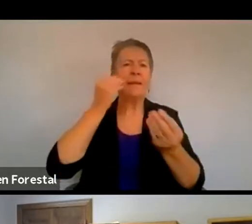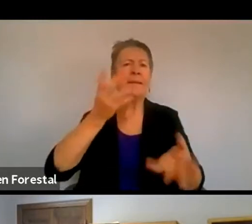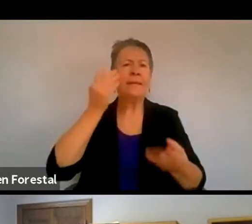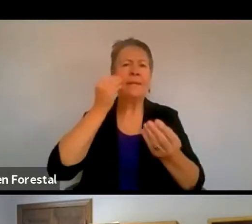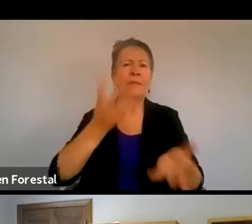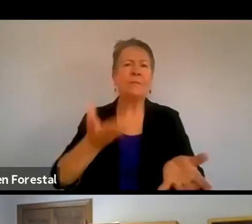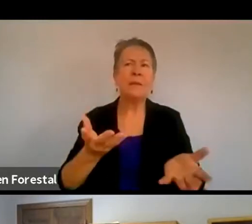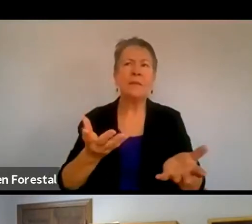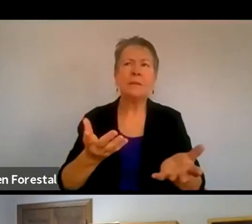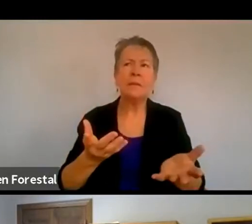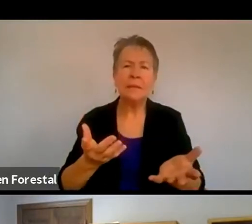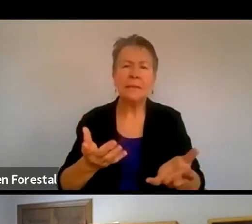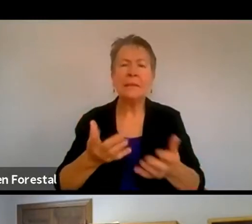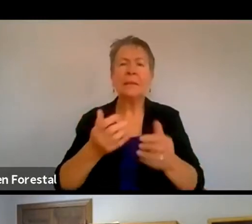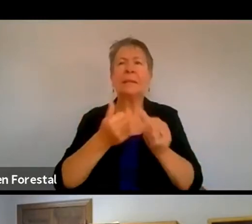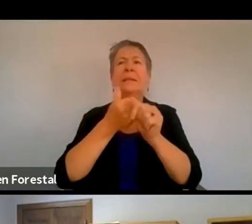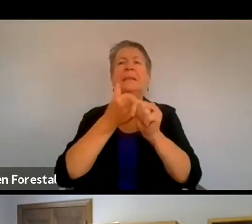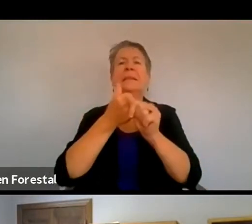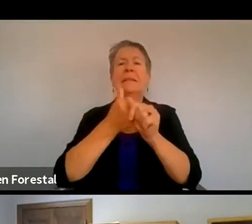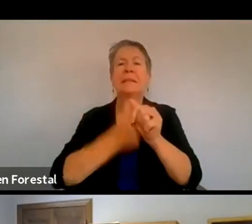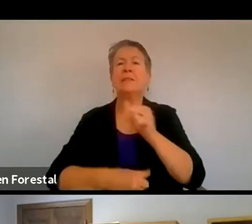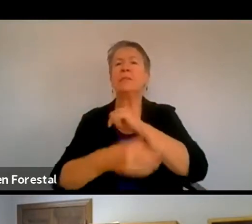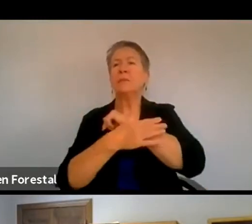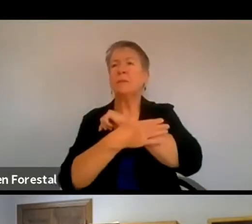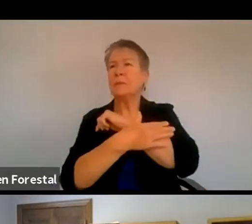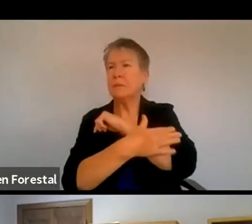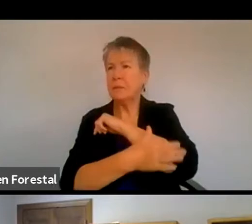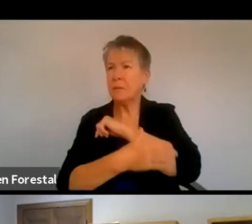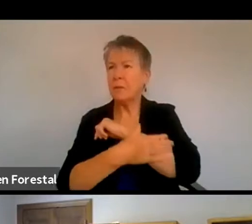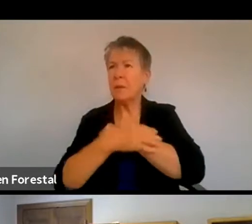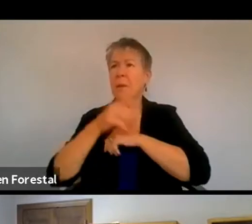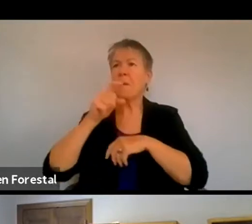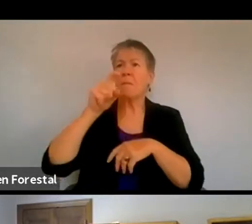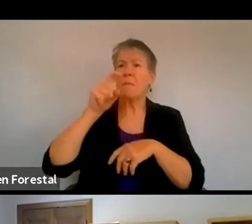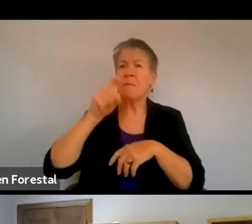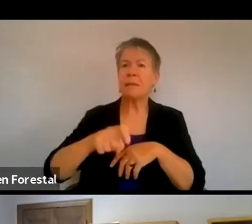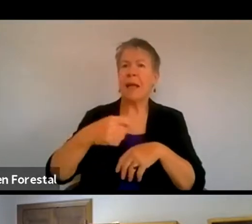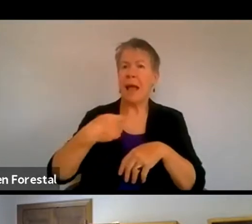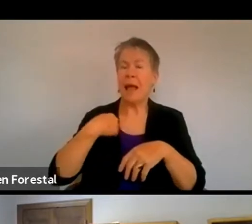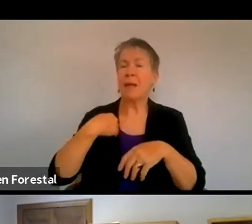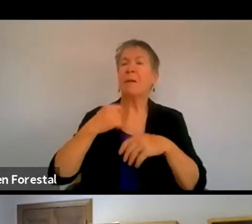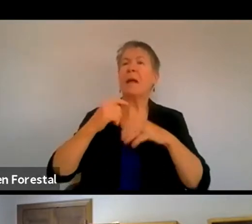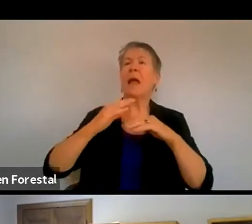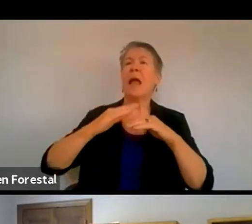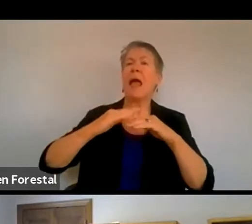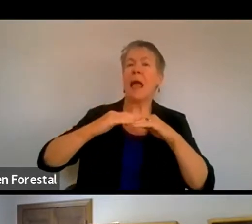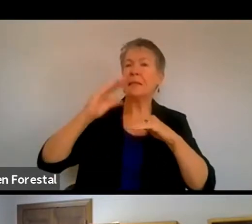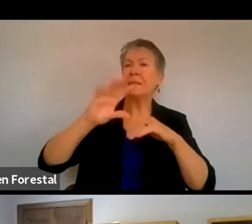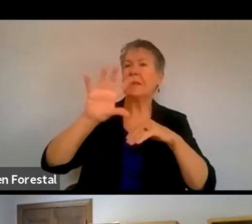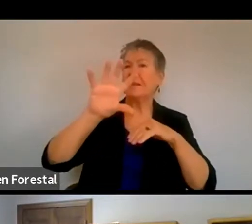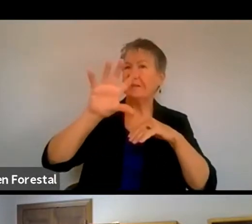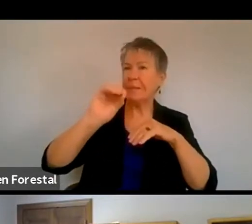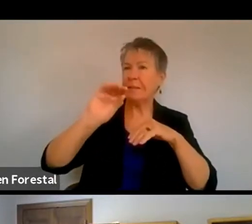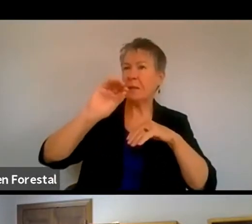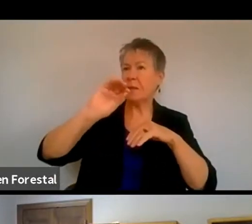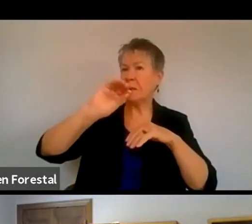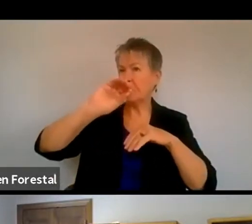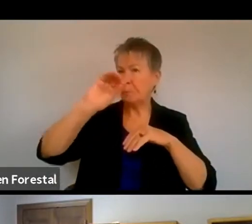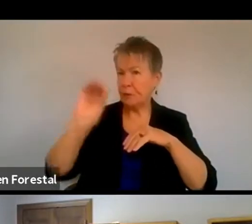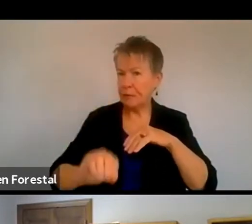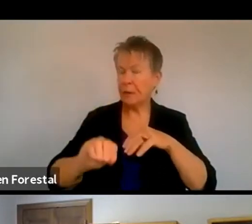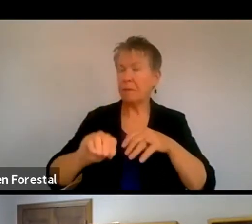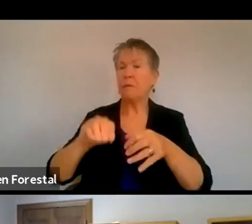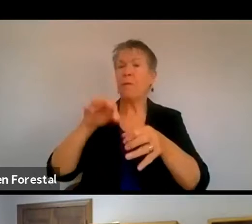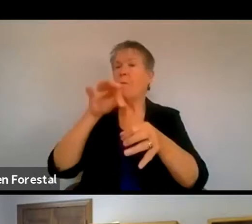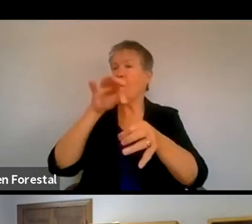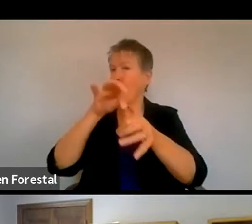least 50% in-person voting capacity on November 3rd, with at least one location per municipality. And then beyond